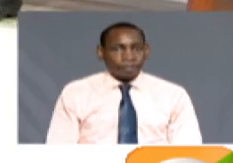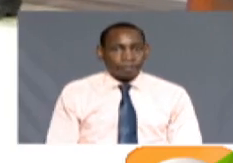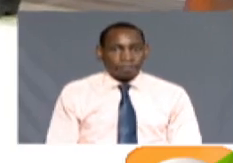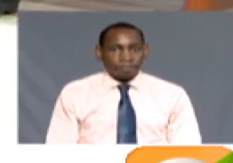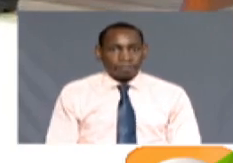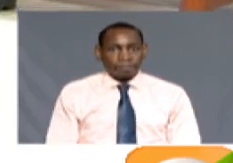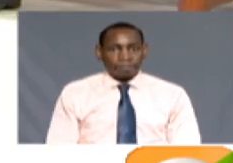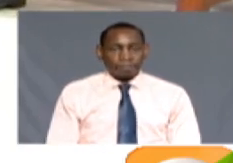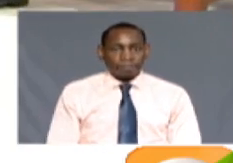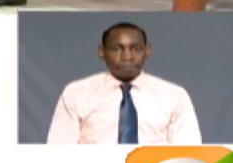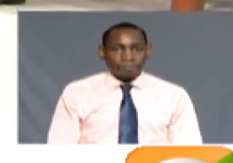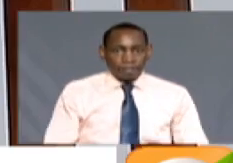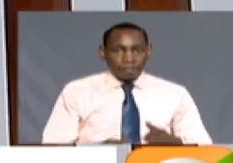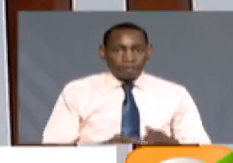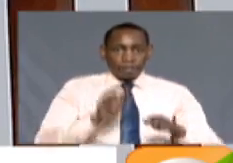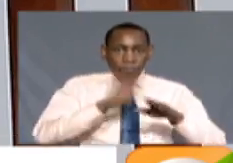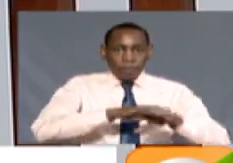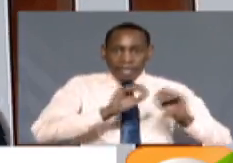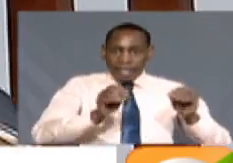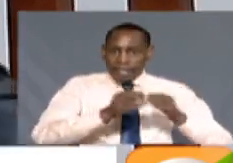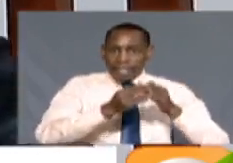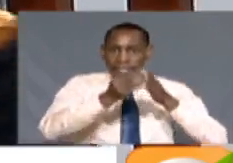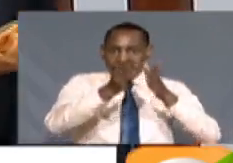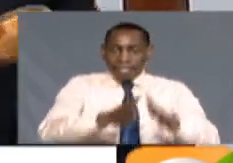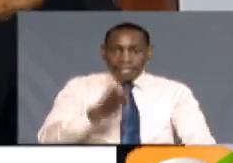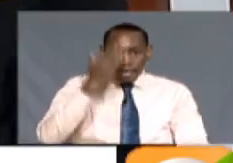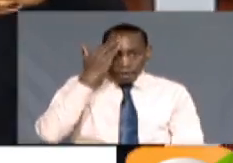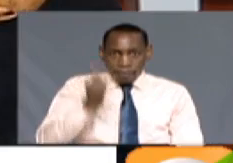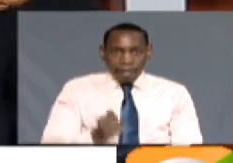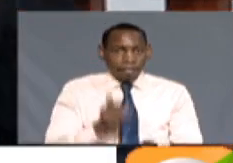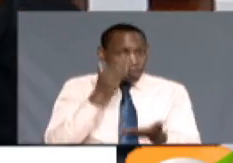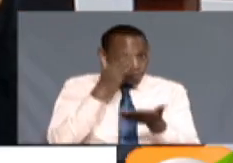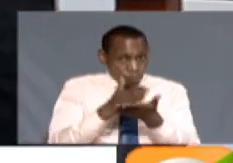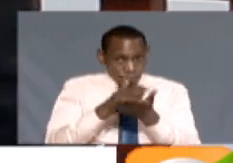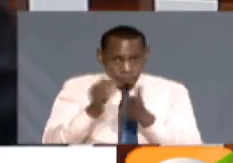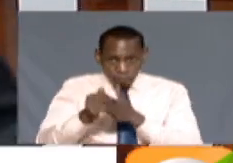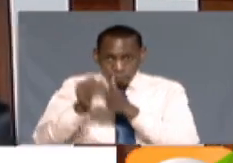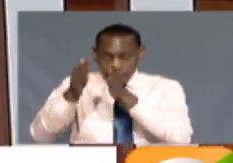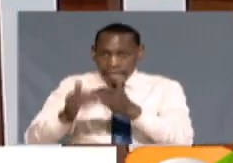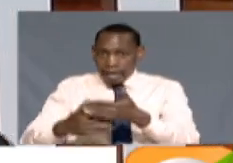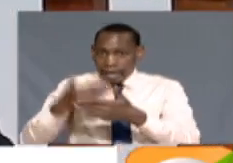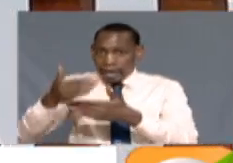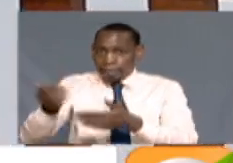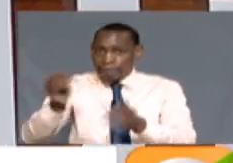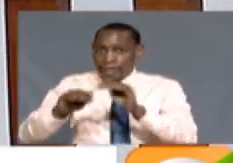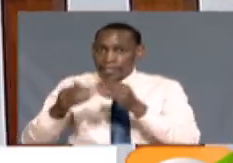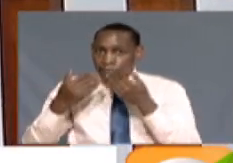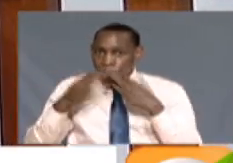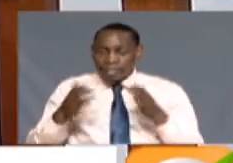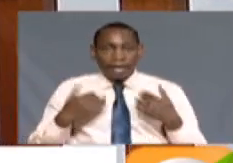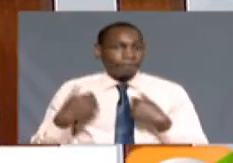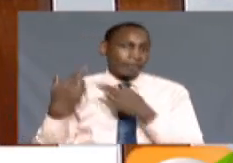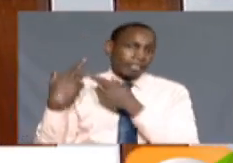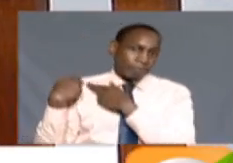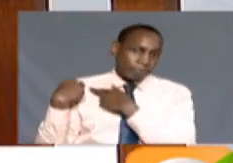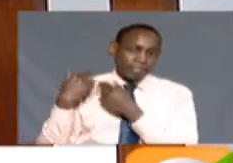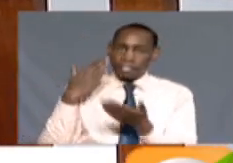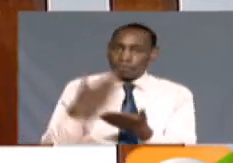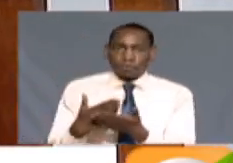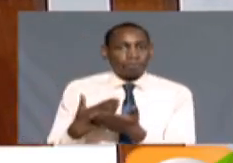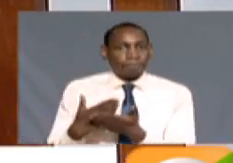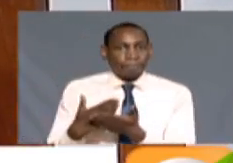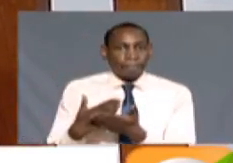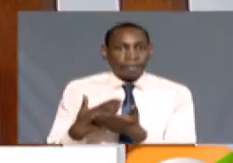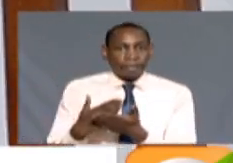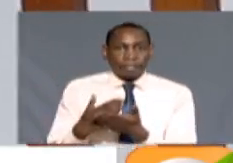You are illegal leader. Mm. Because a true leader, immediately after elections, you have mandate.